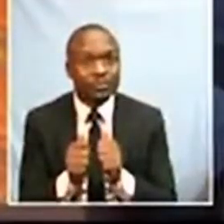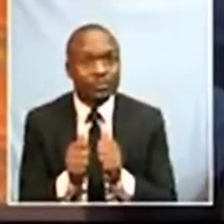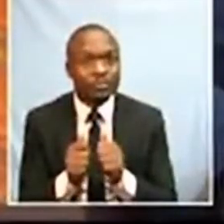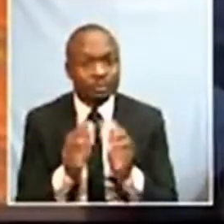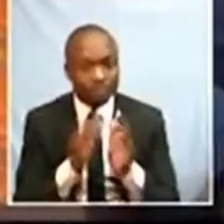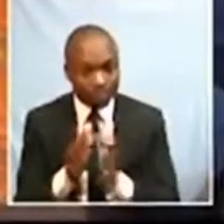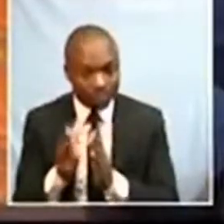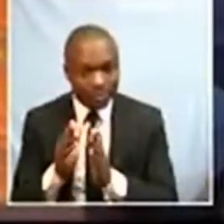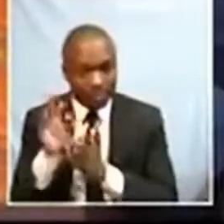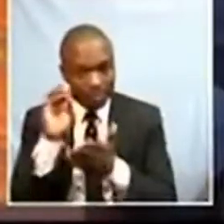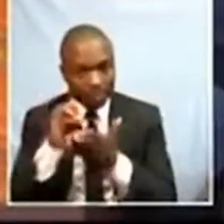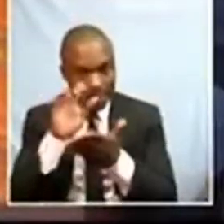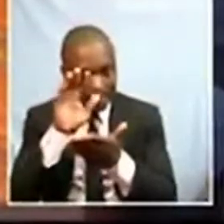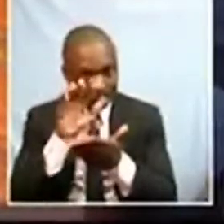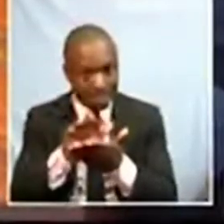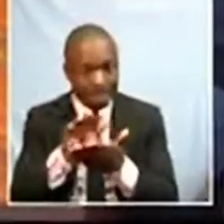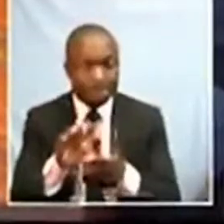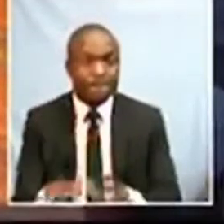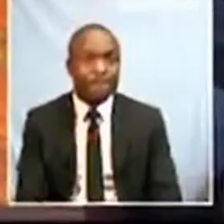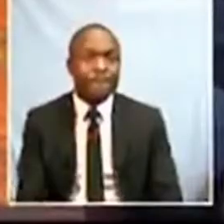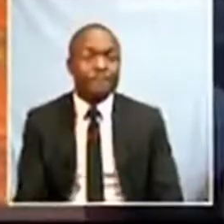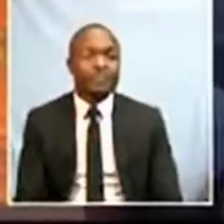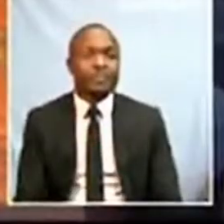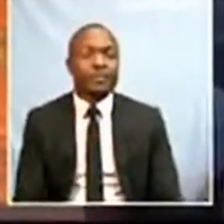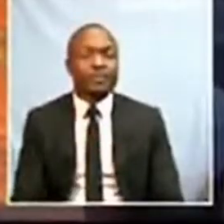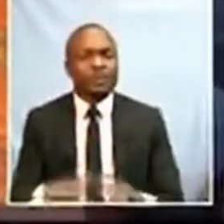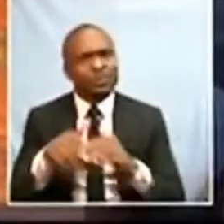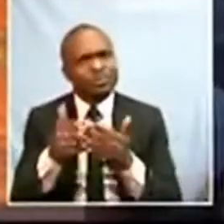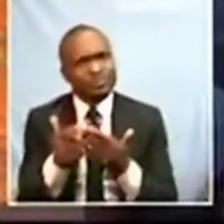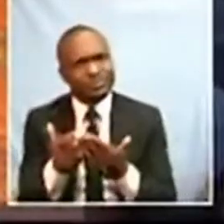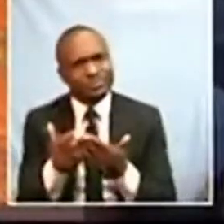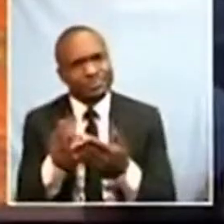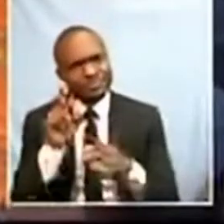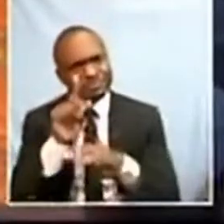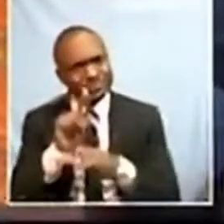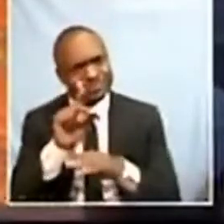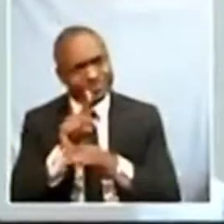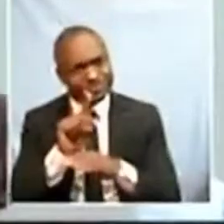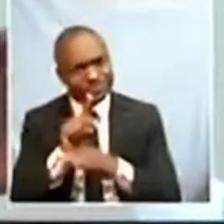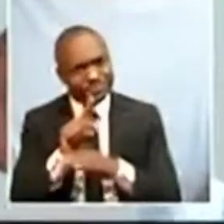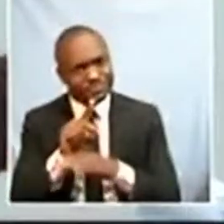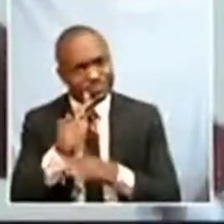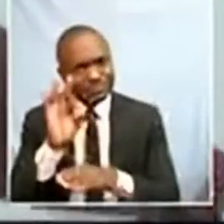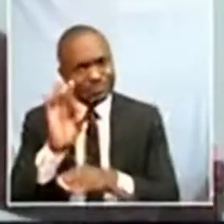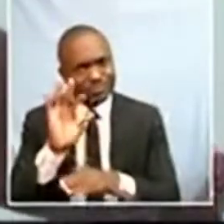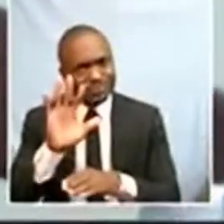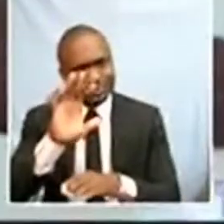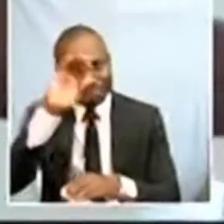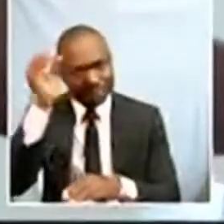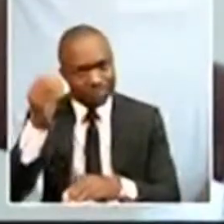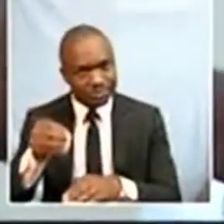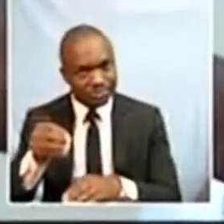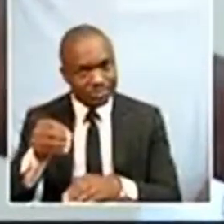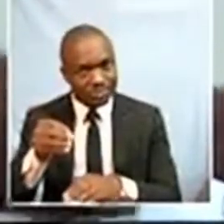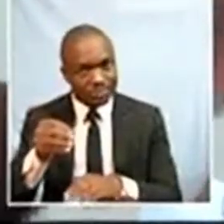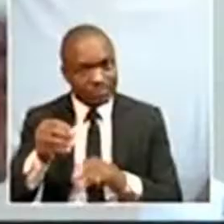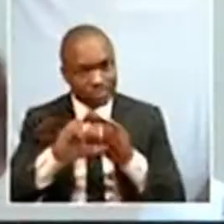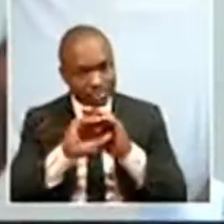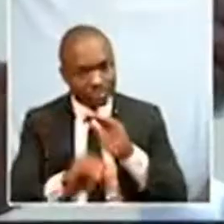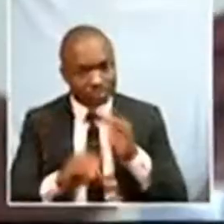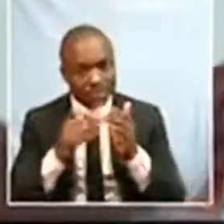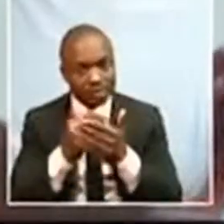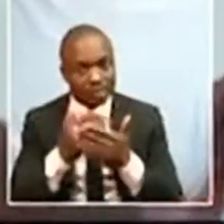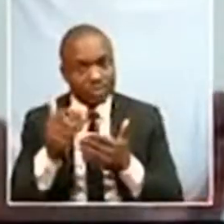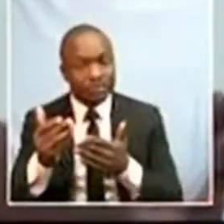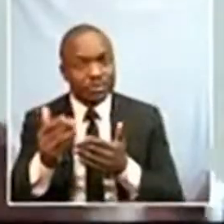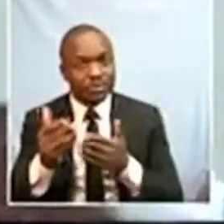interventions that have been put in place. How are the projects at 95% when they are under procurement?